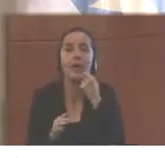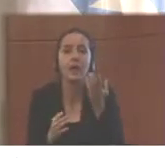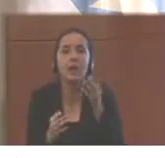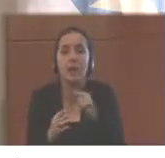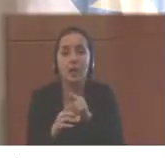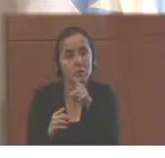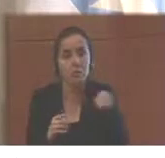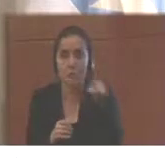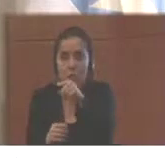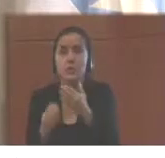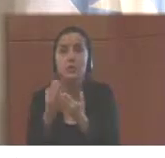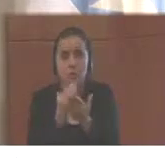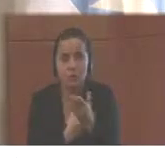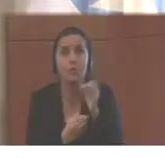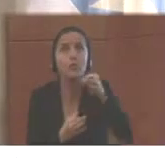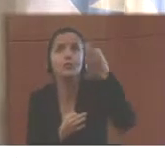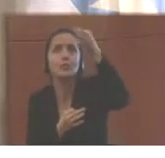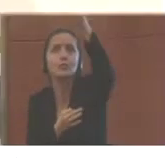needs. Thank you very much.